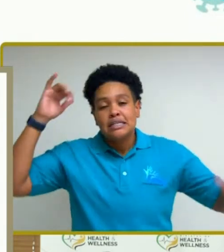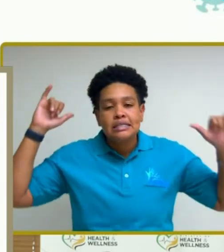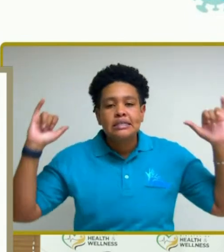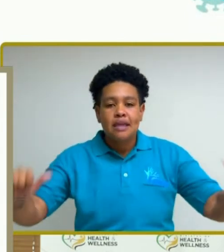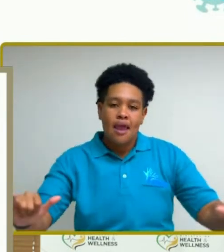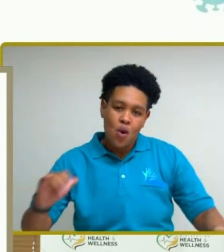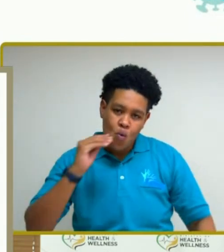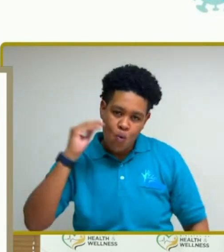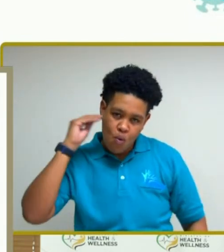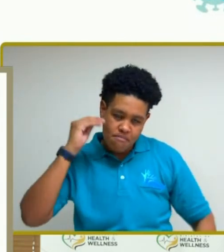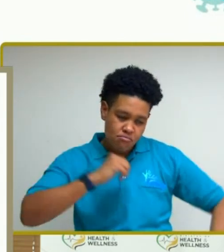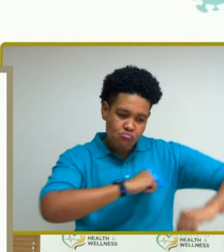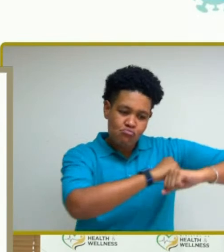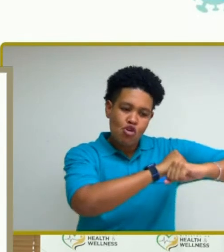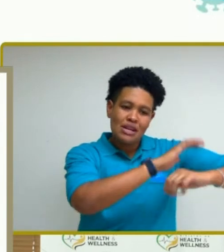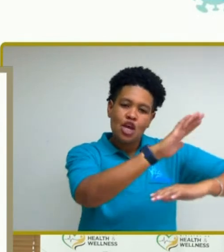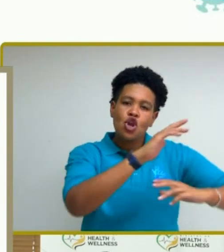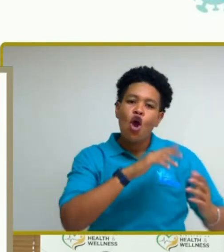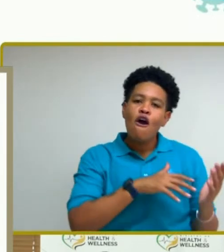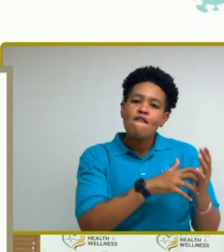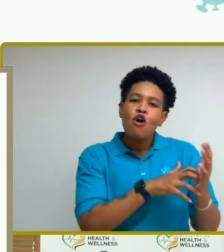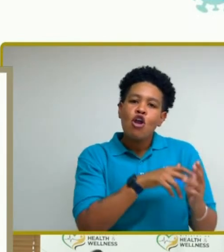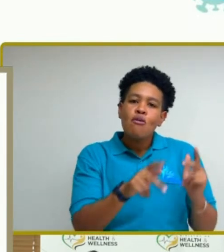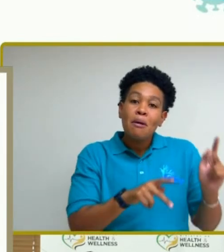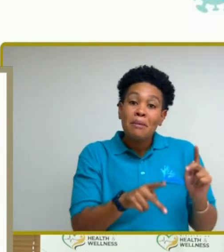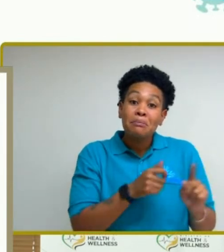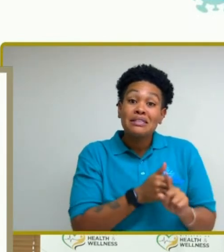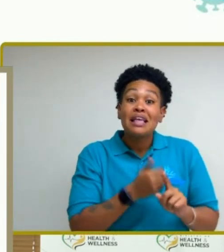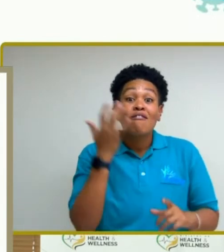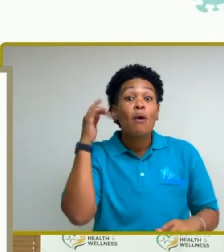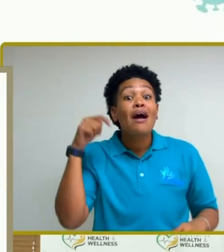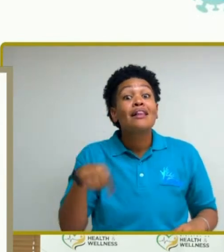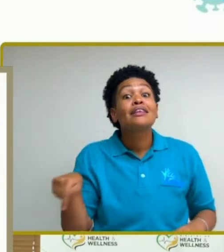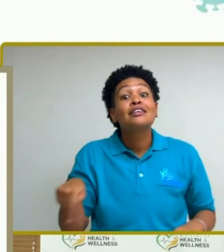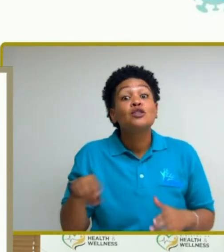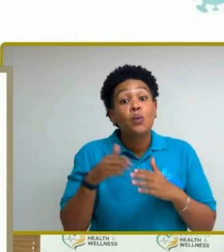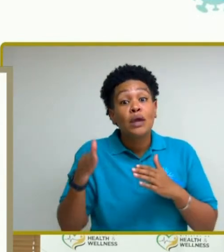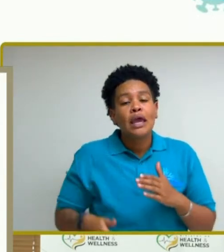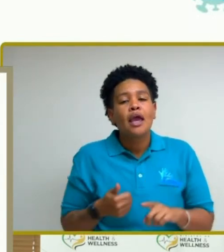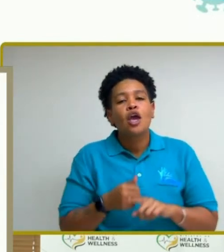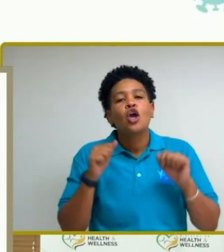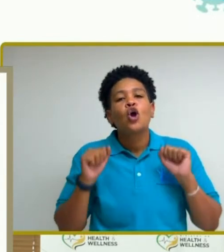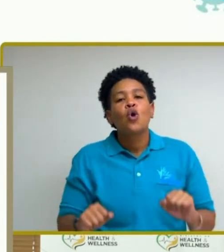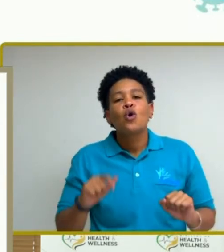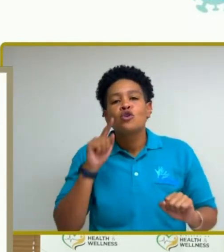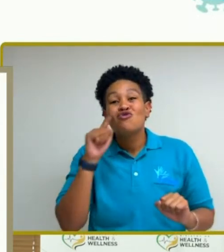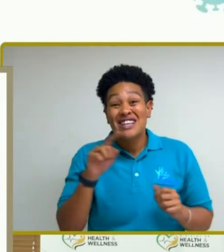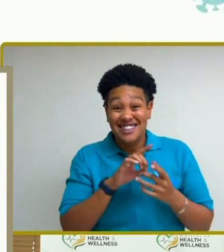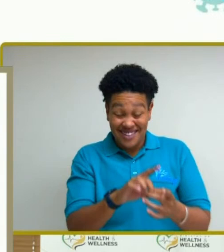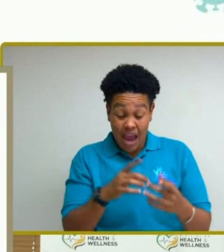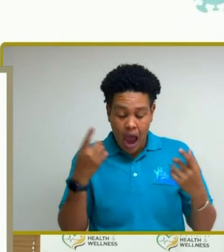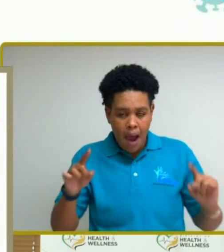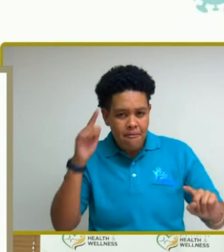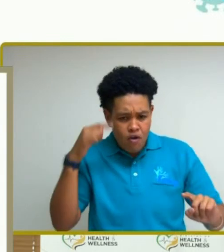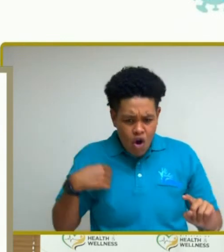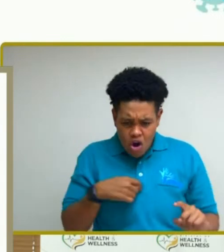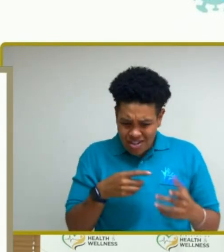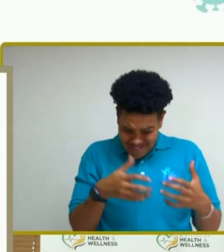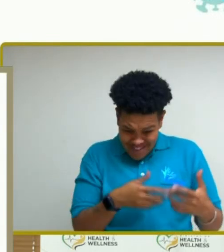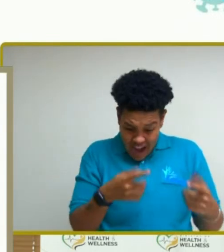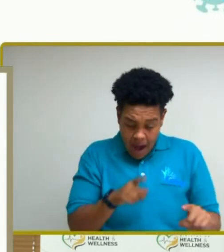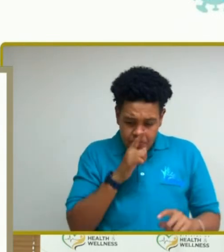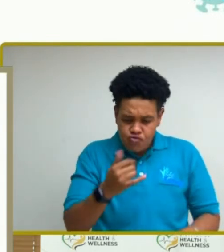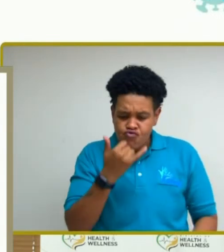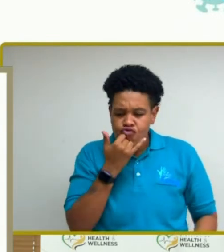home. Protect your vulnerable persons, because this weekend could be a turning point for us in the